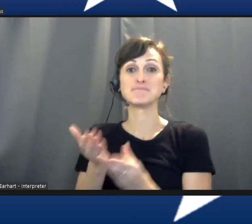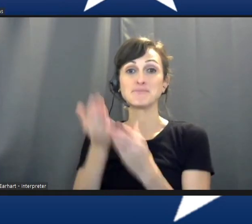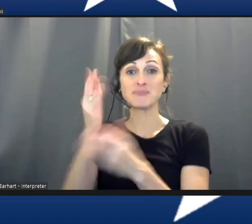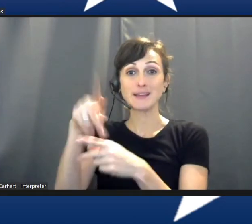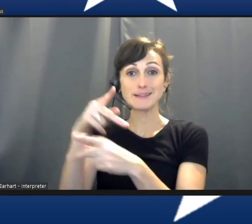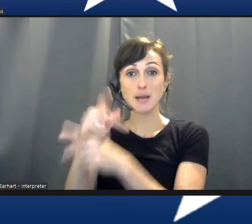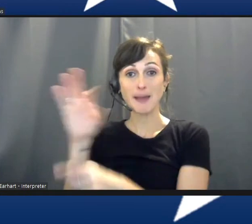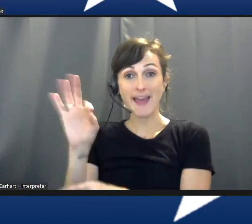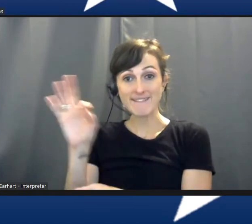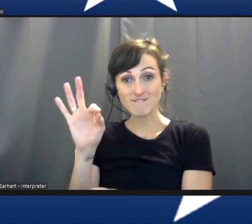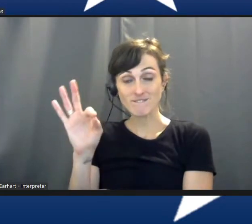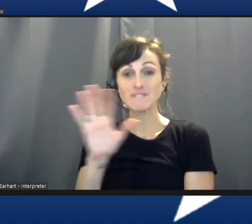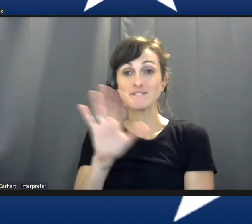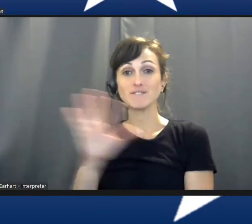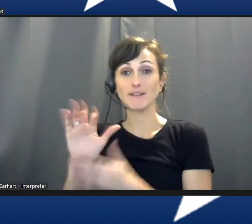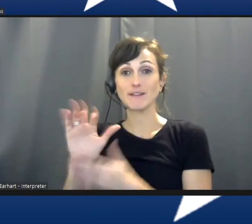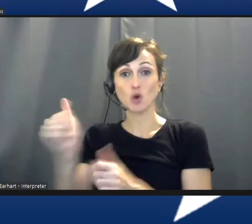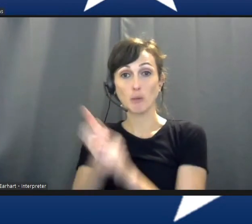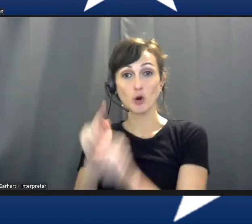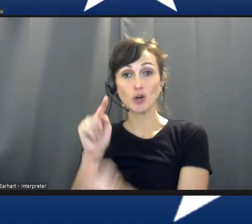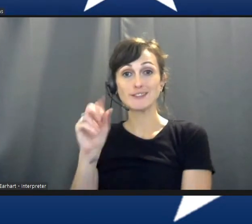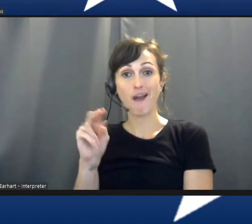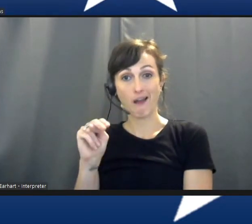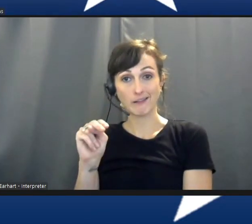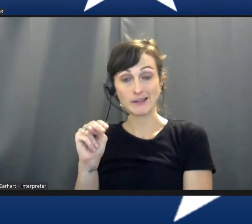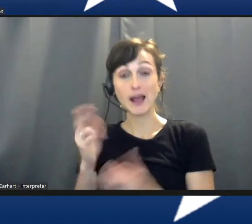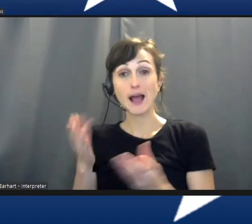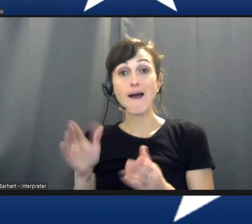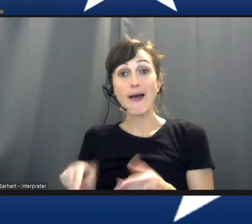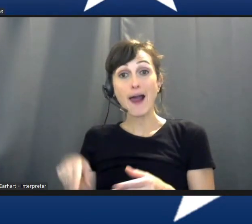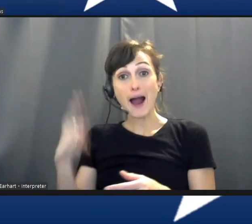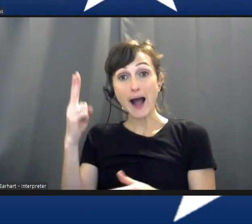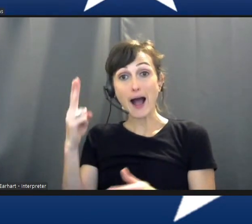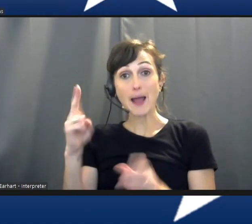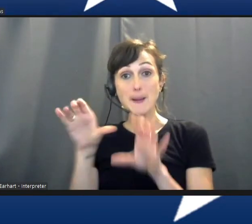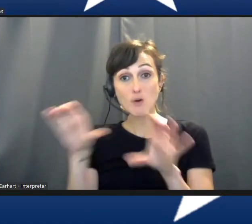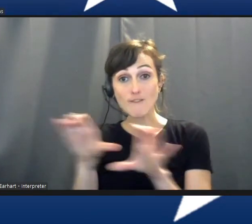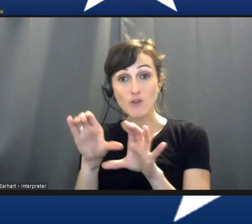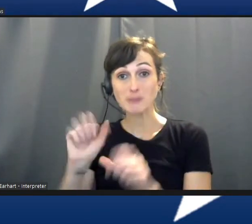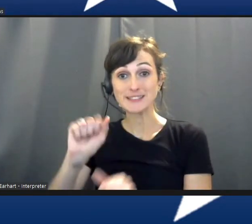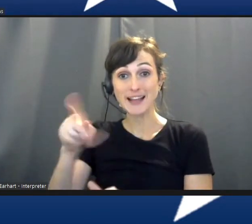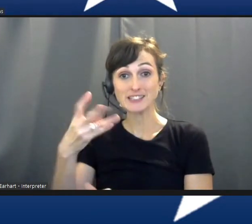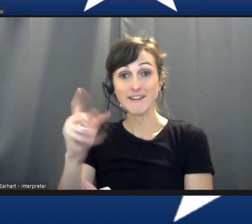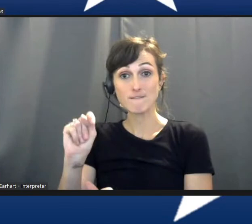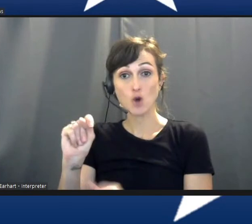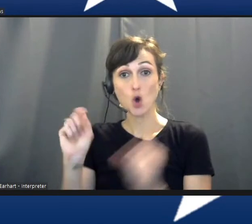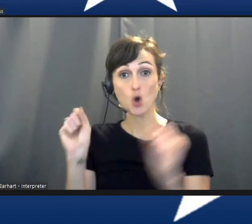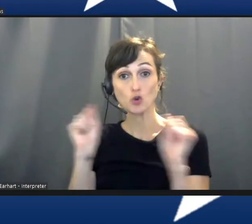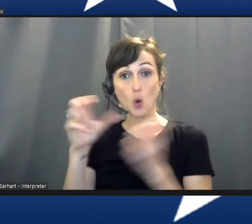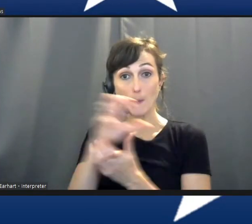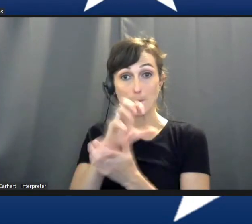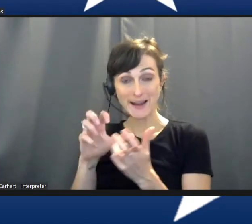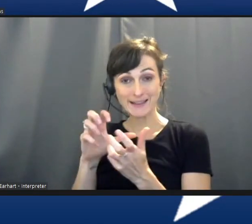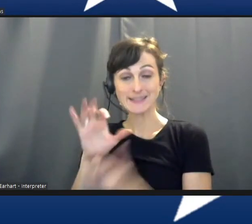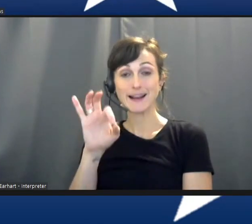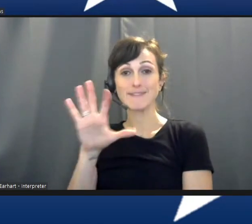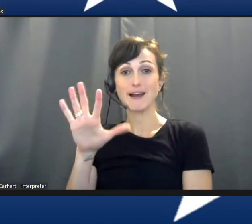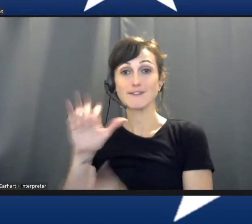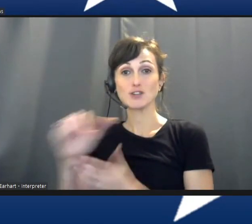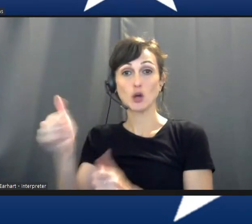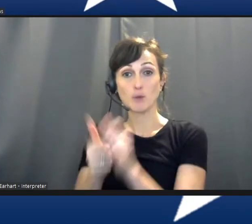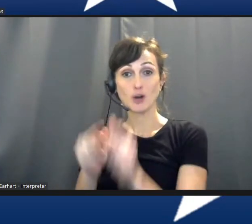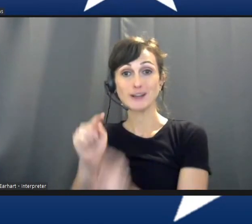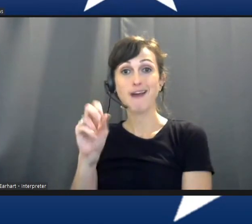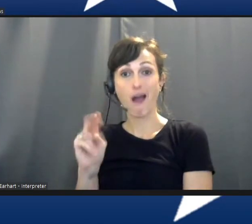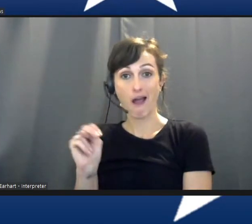$55 per ton. High performance asphalt cold mix, they bid $95 per ton. And asphaltic oil